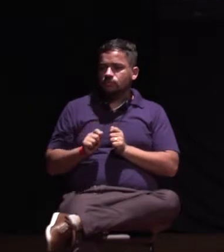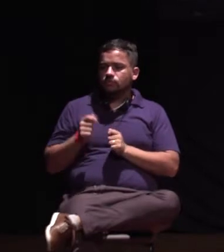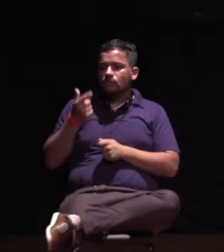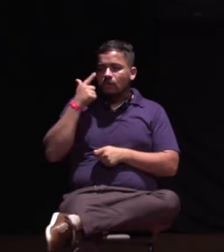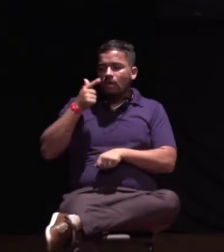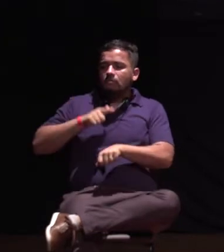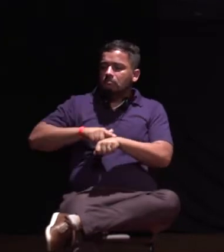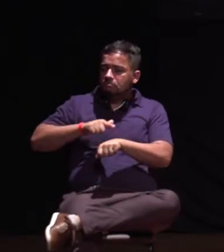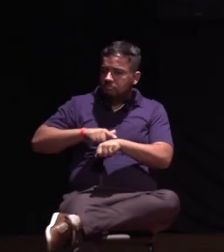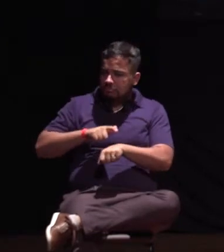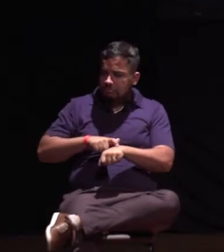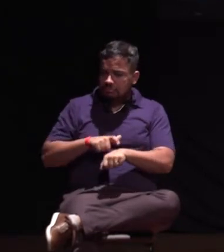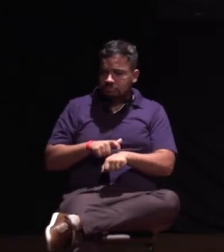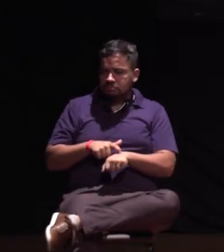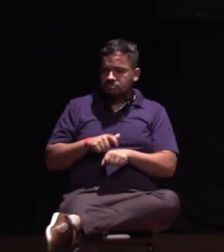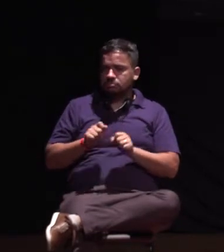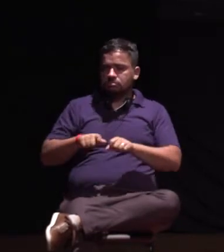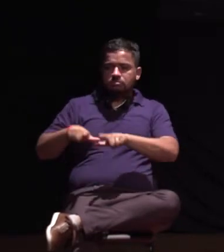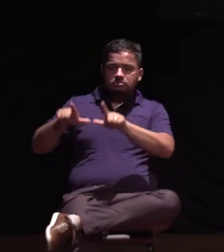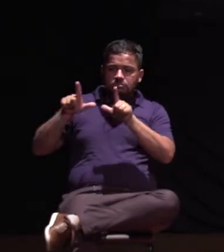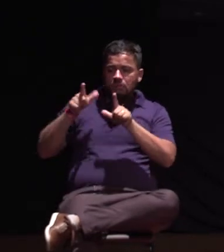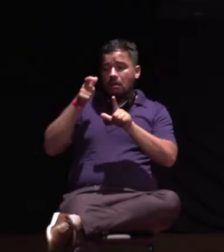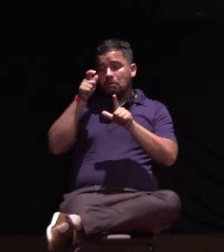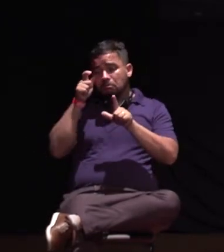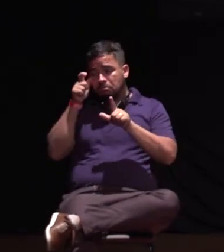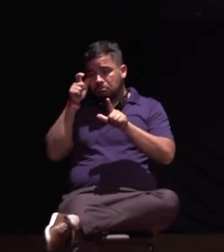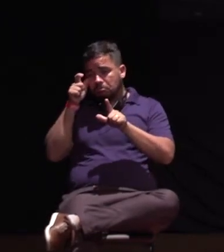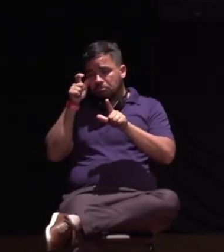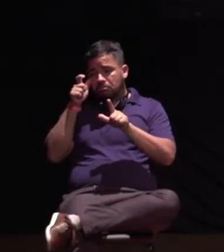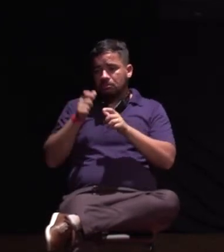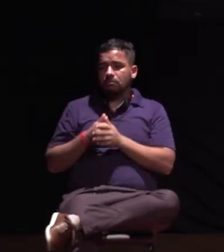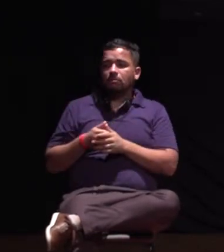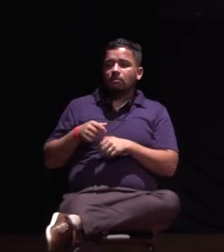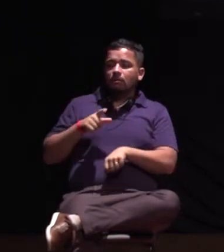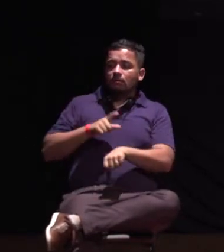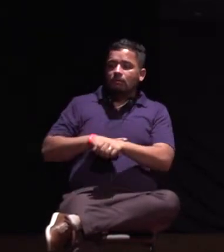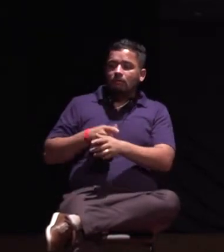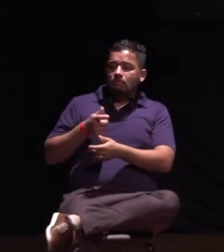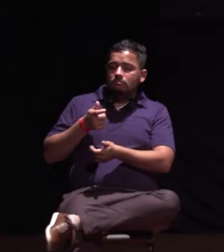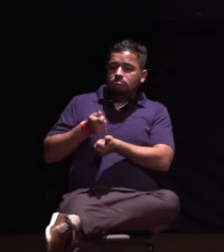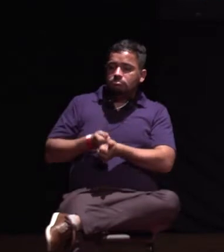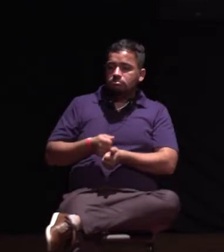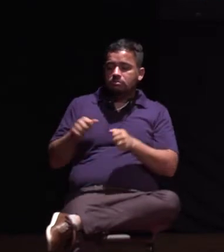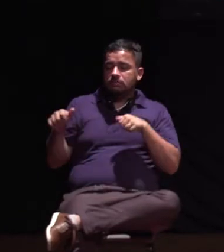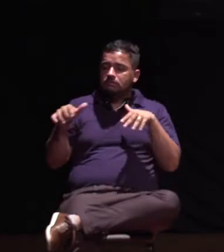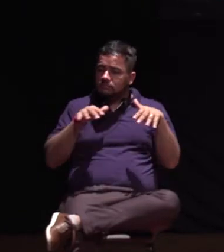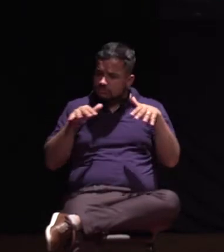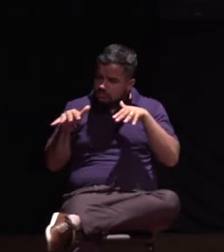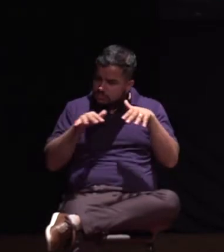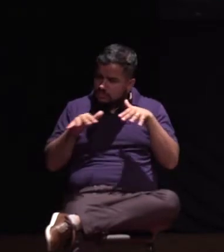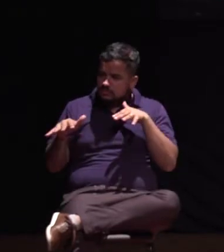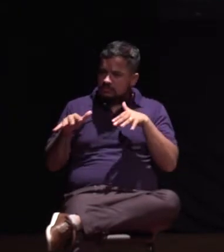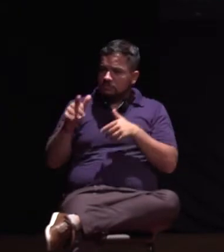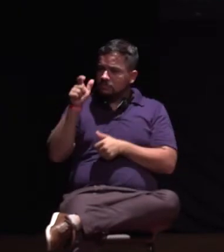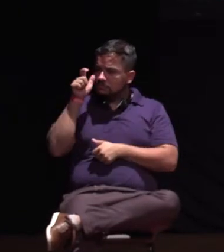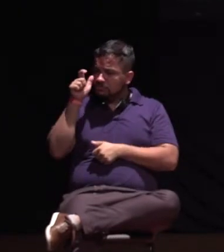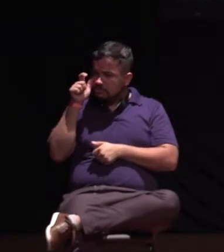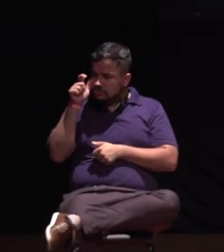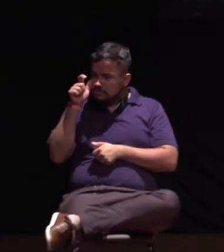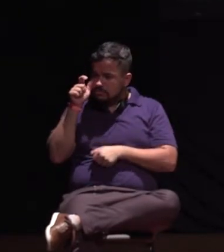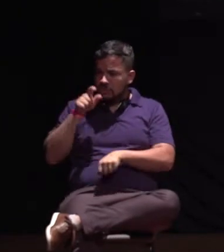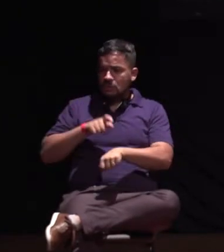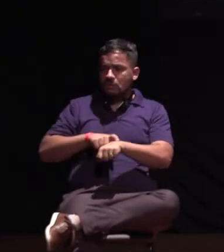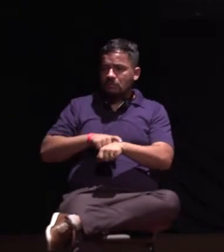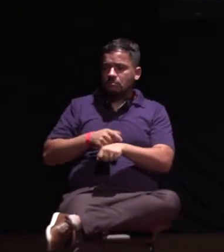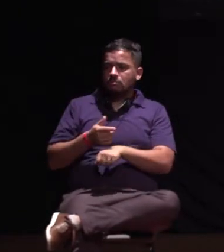people stay for hours. It wasn't uncommon when we did a choreographed exhibition to have the public staying for 2 hours, you know, as a basis, because there's